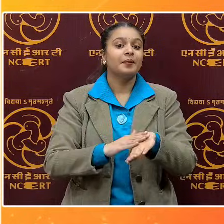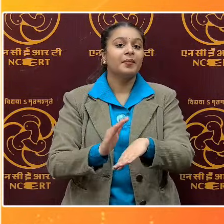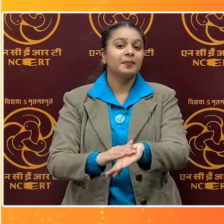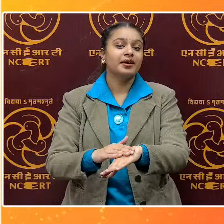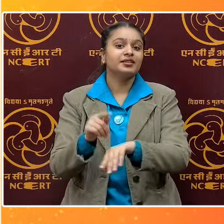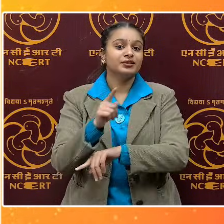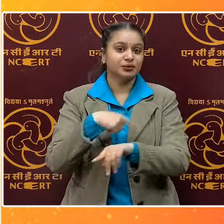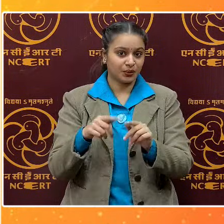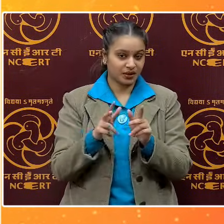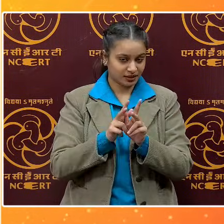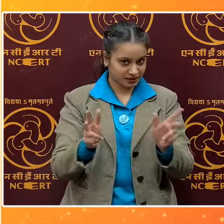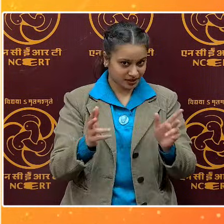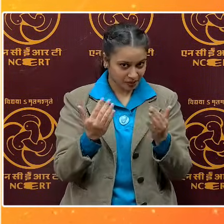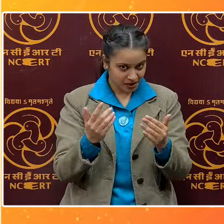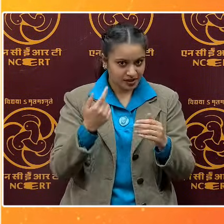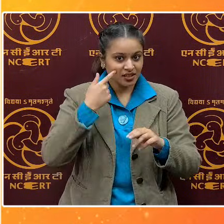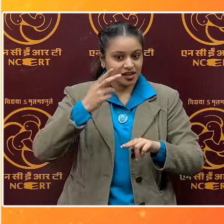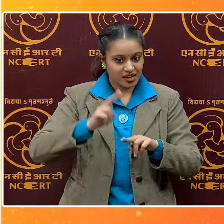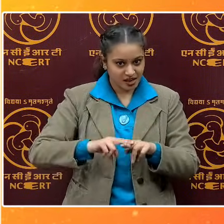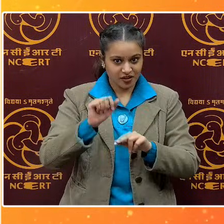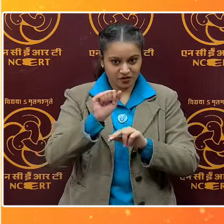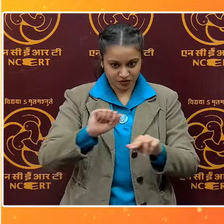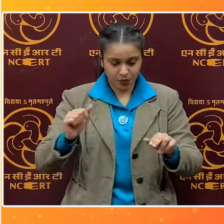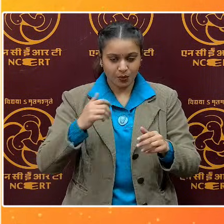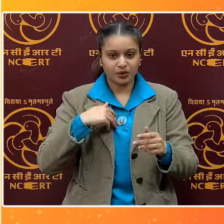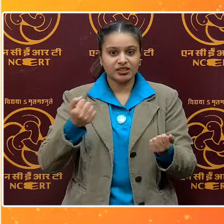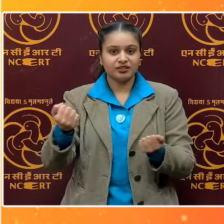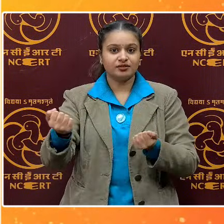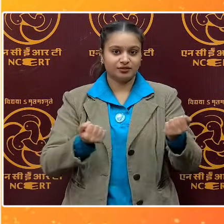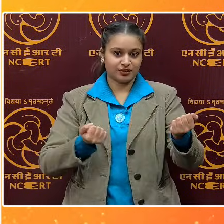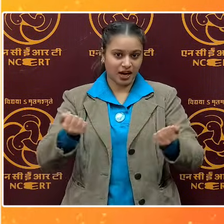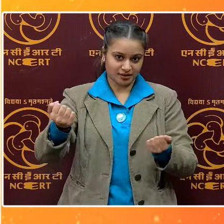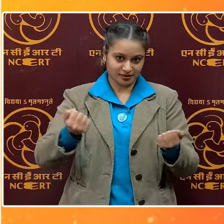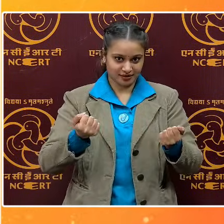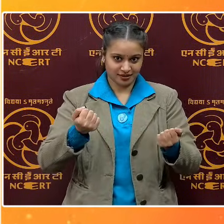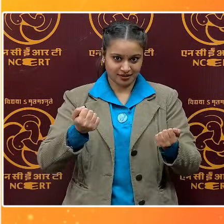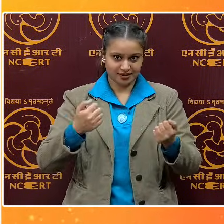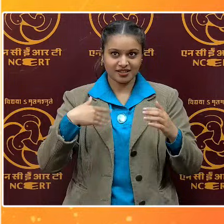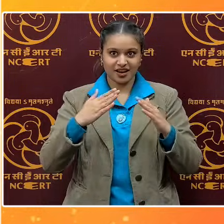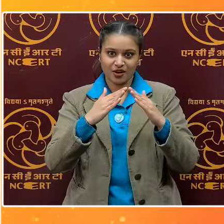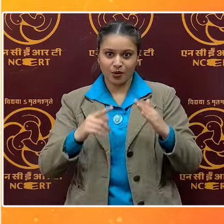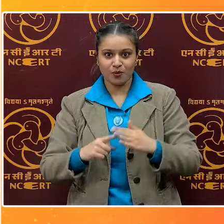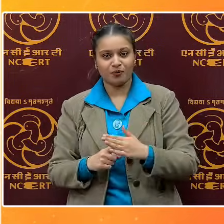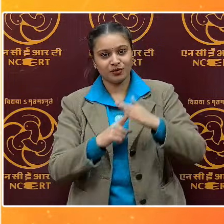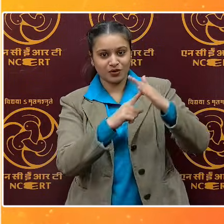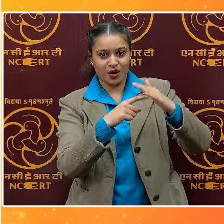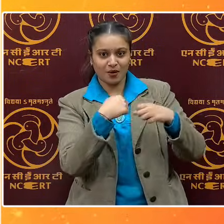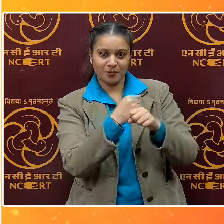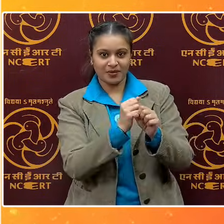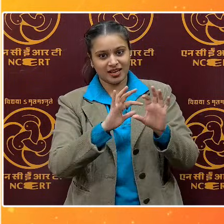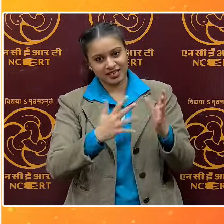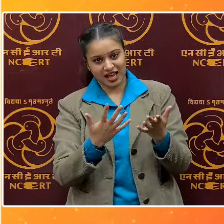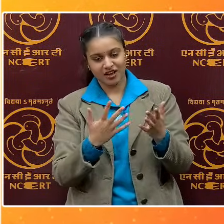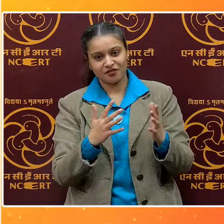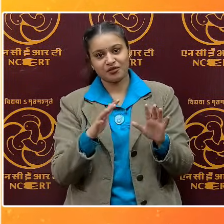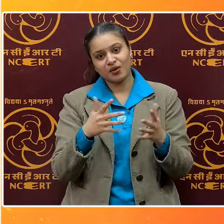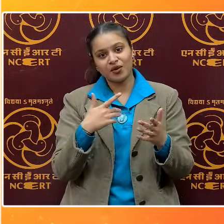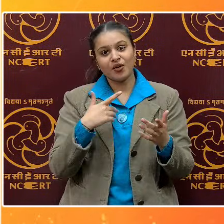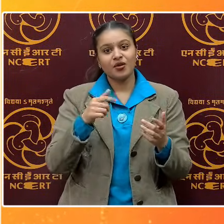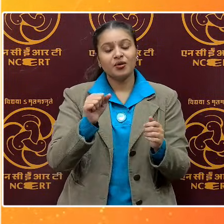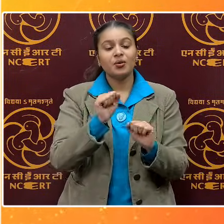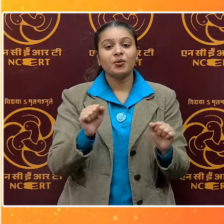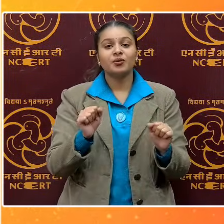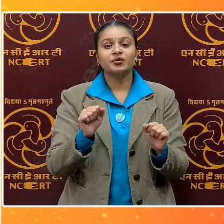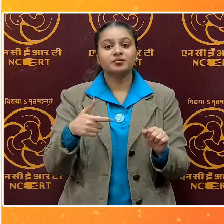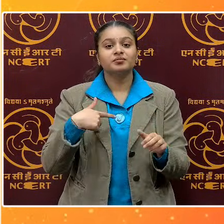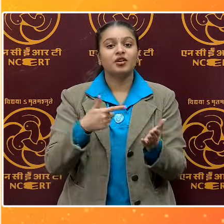houses. Means if they are keeping a tractor on their house as a tank or a rooster, that means that family